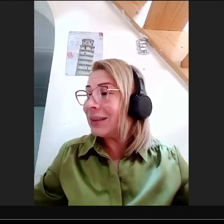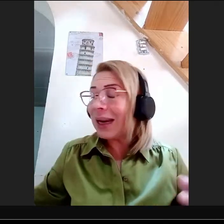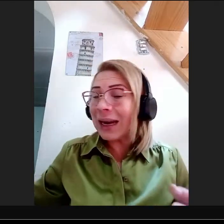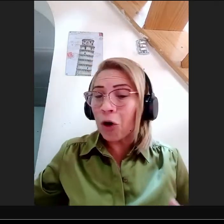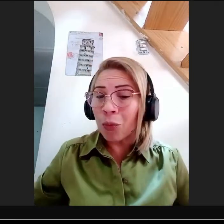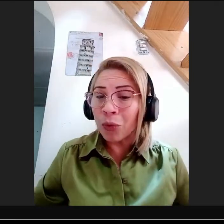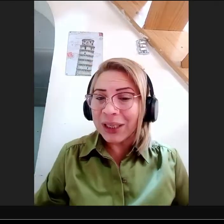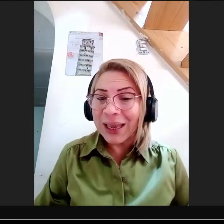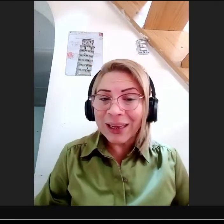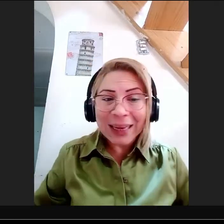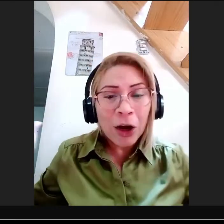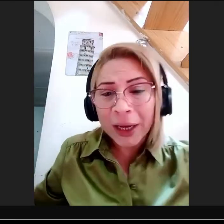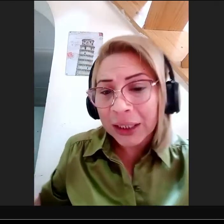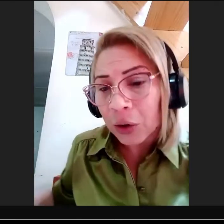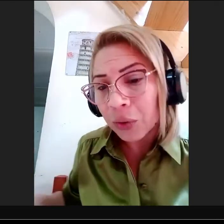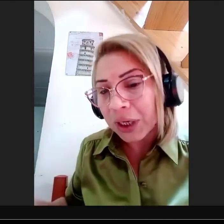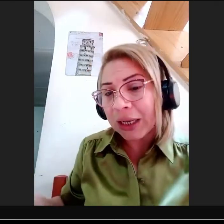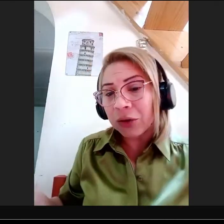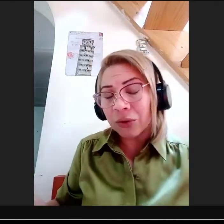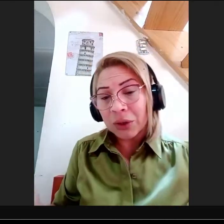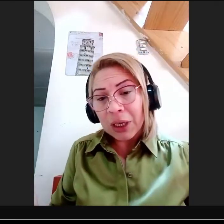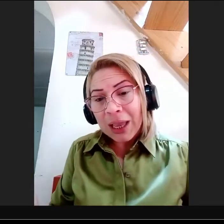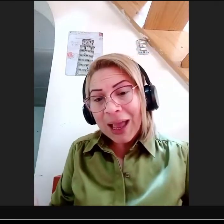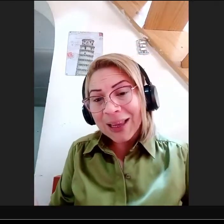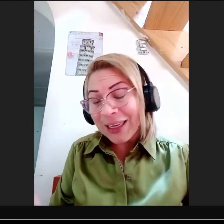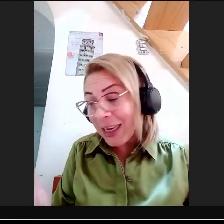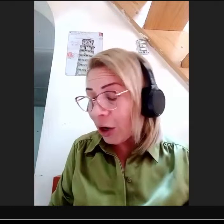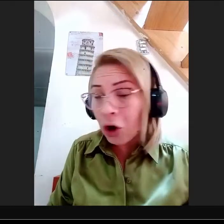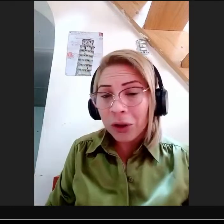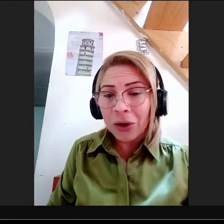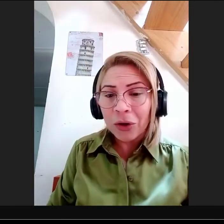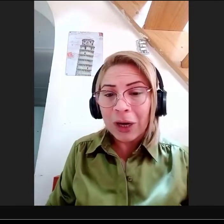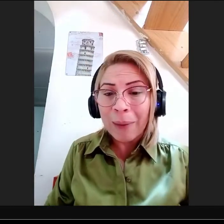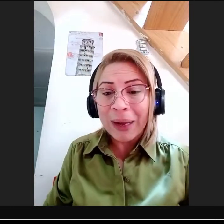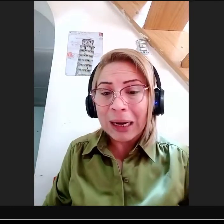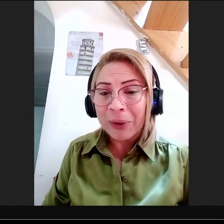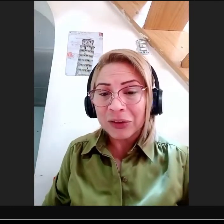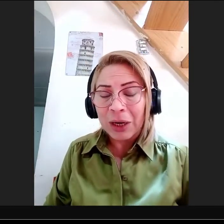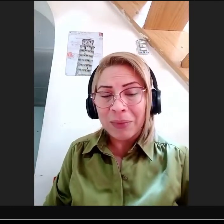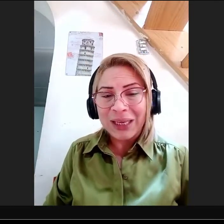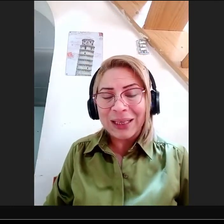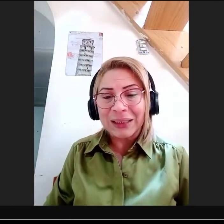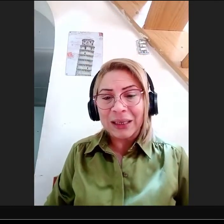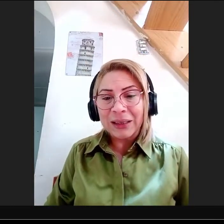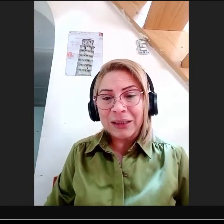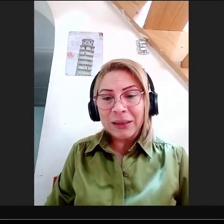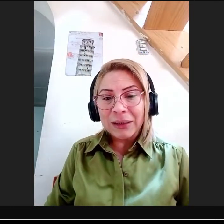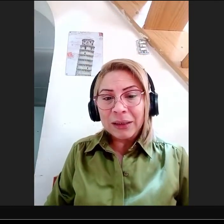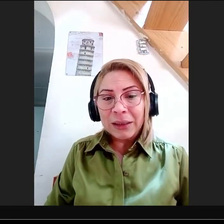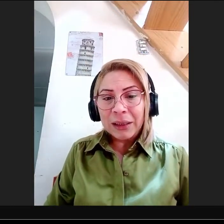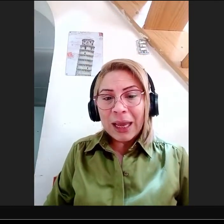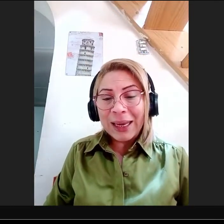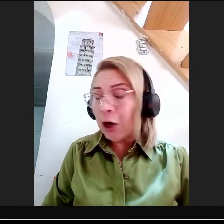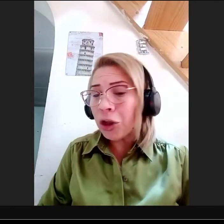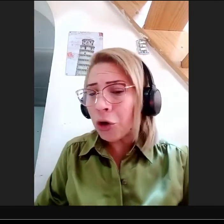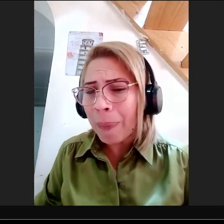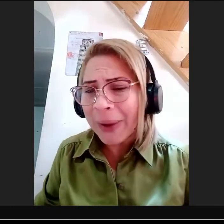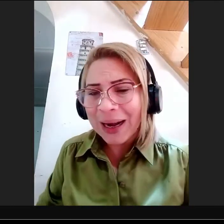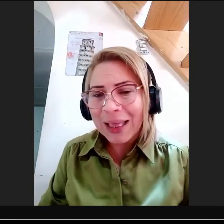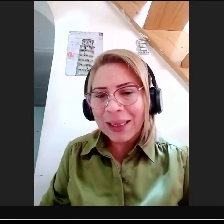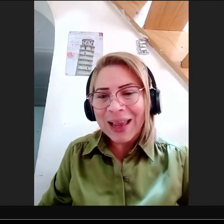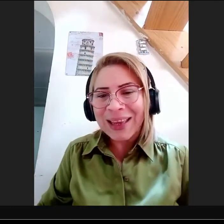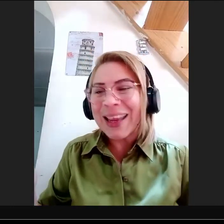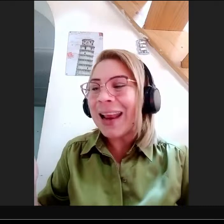not getting the right information, particularly in the rural areas. We need to get the community to understand what's going on. They shouldn't be